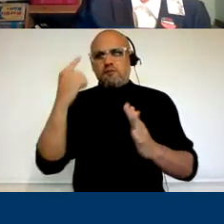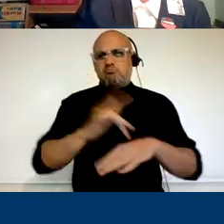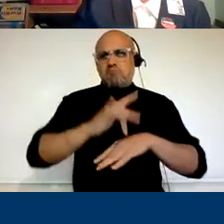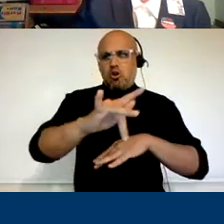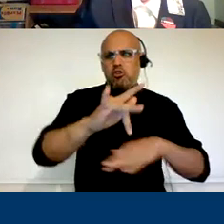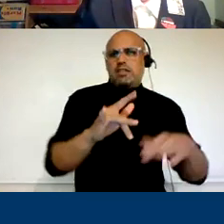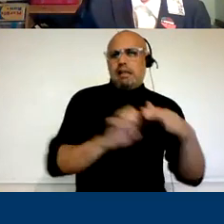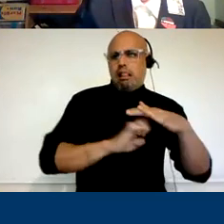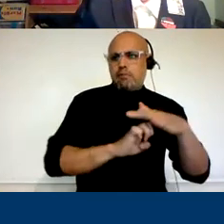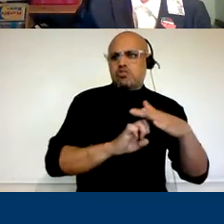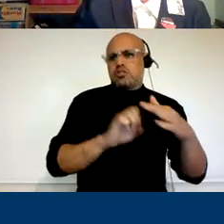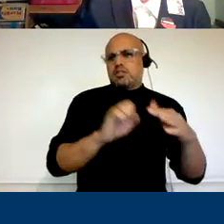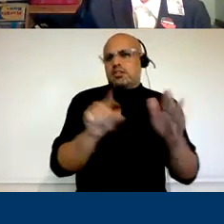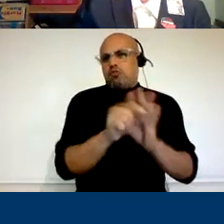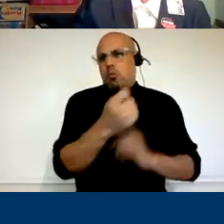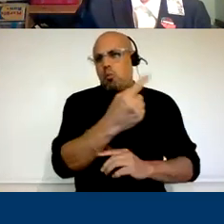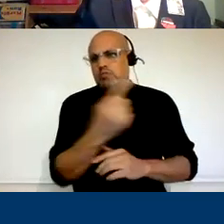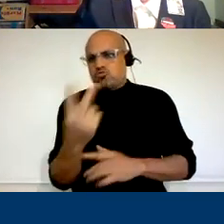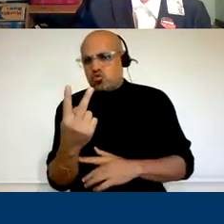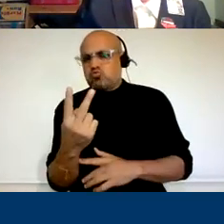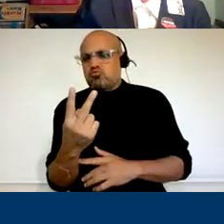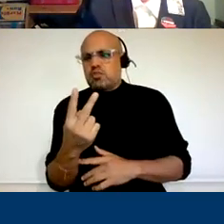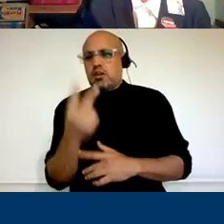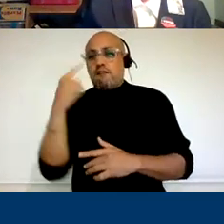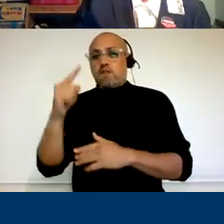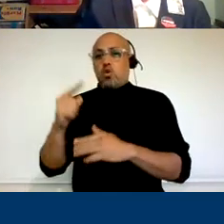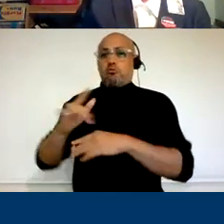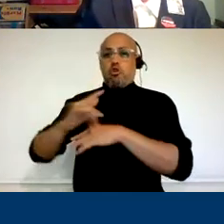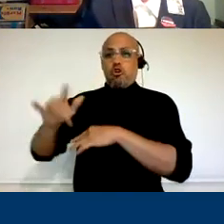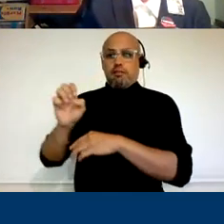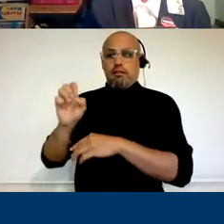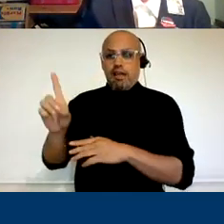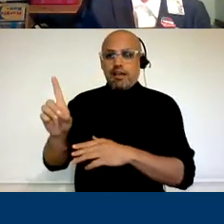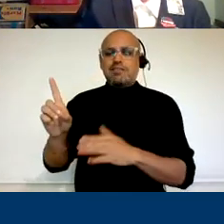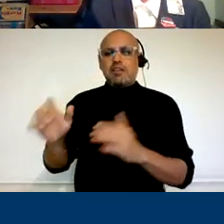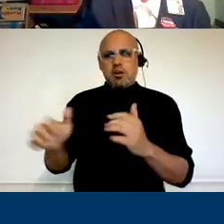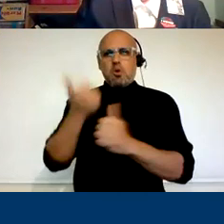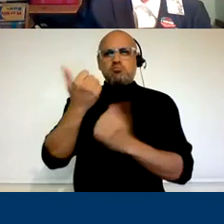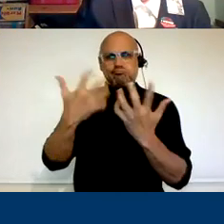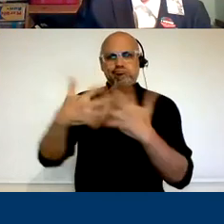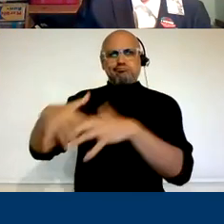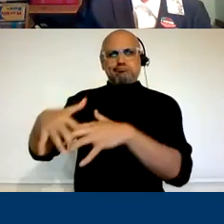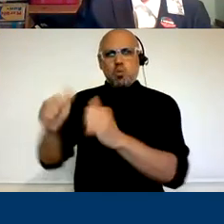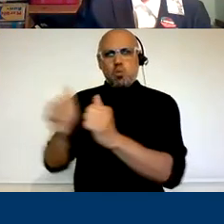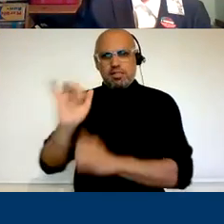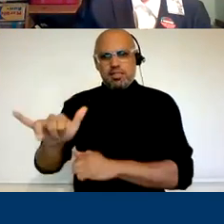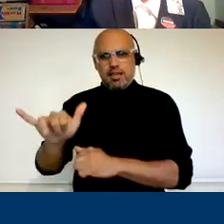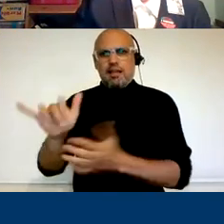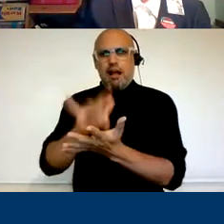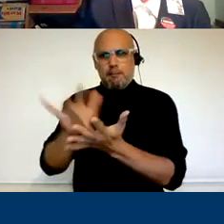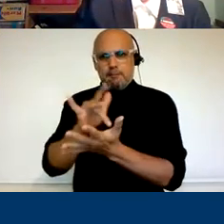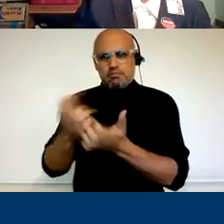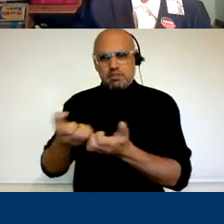and 2. And the latest distribution that we have for early ed also was mostly aligned with that. And the iPad devices